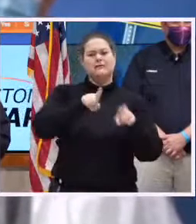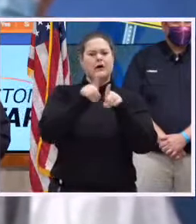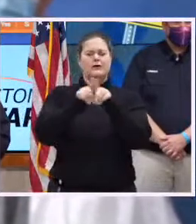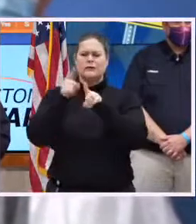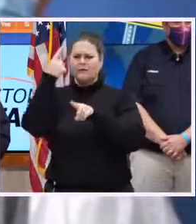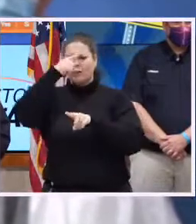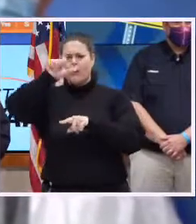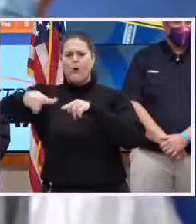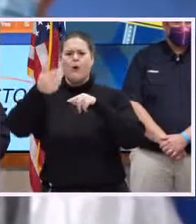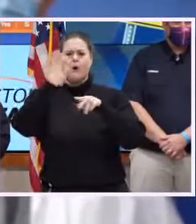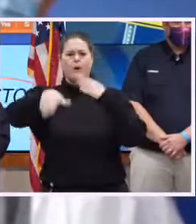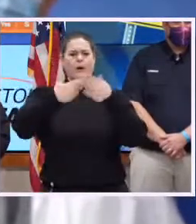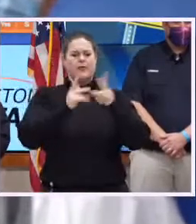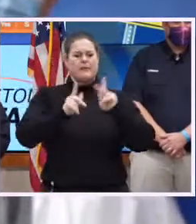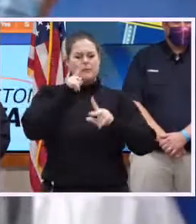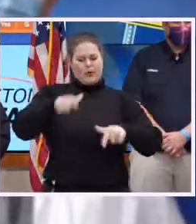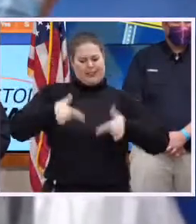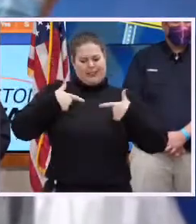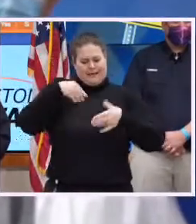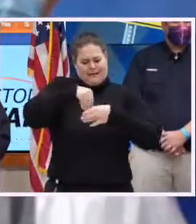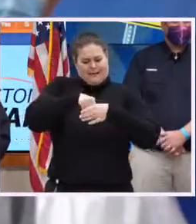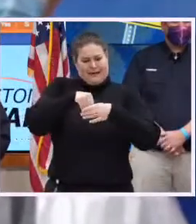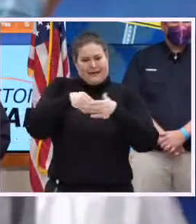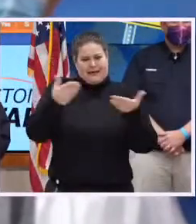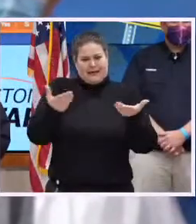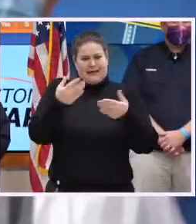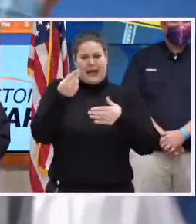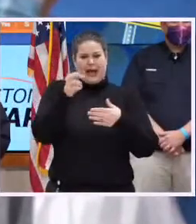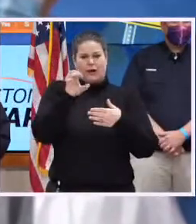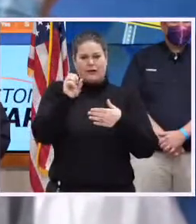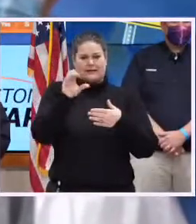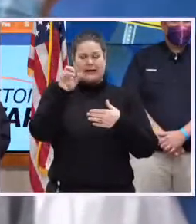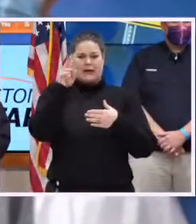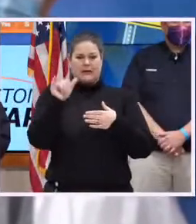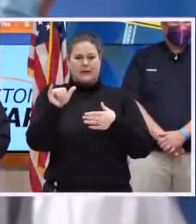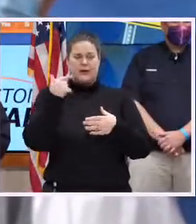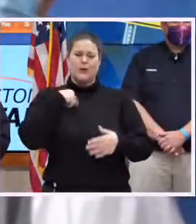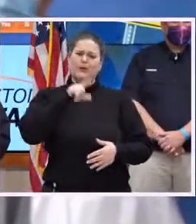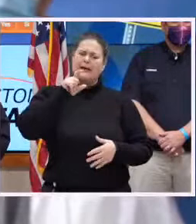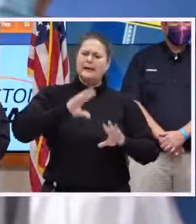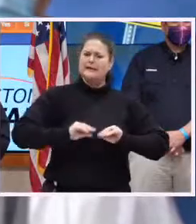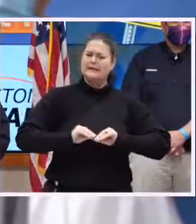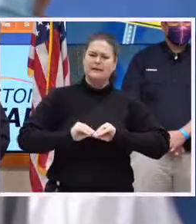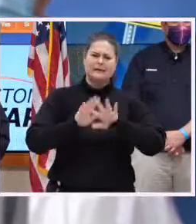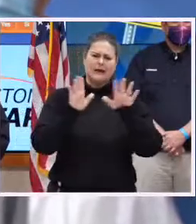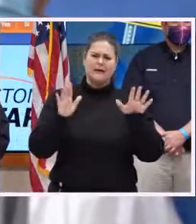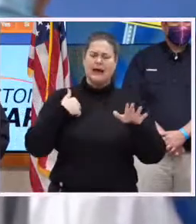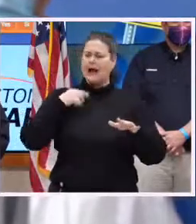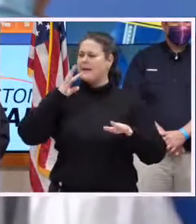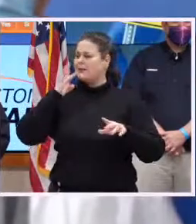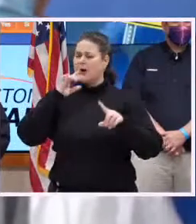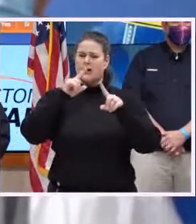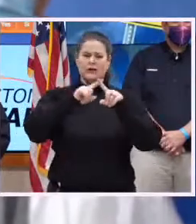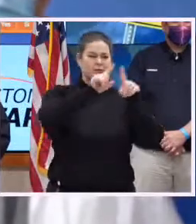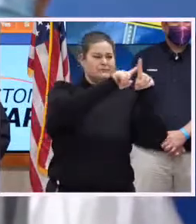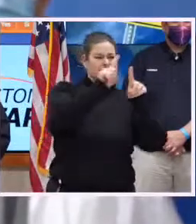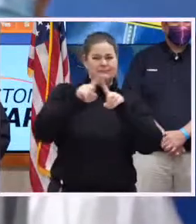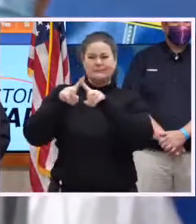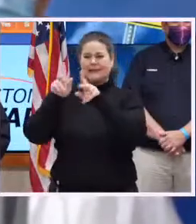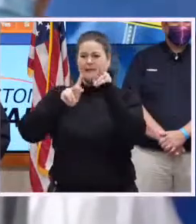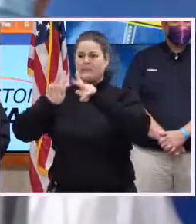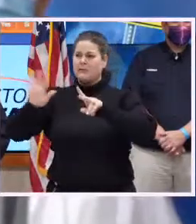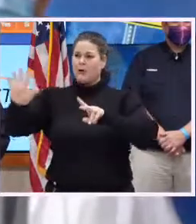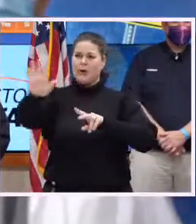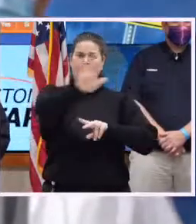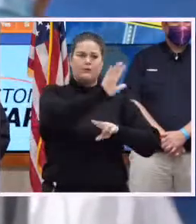of this county. We need some clarity. I'm talking to counterparts across the state, and we're being told the